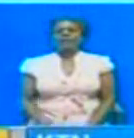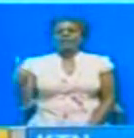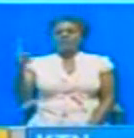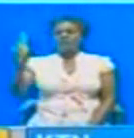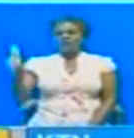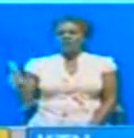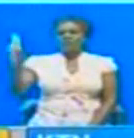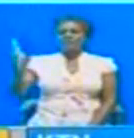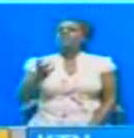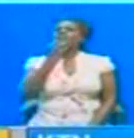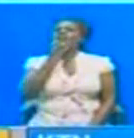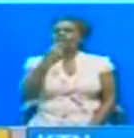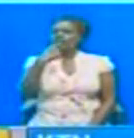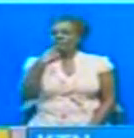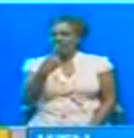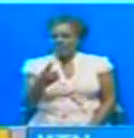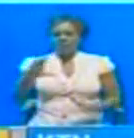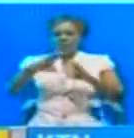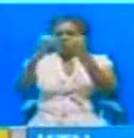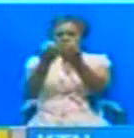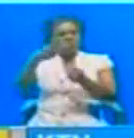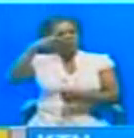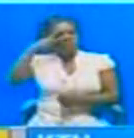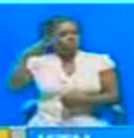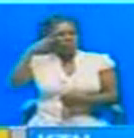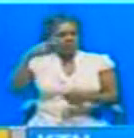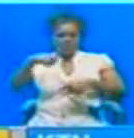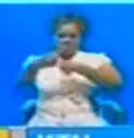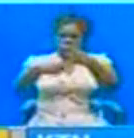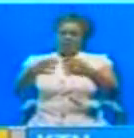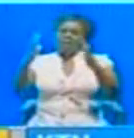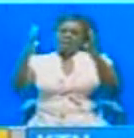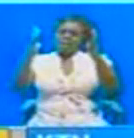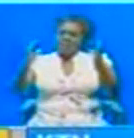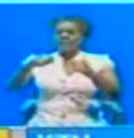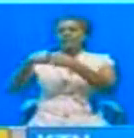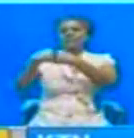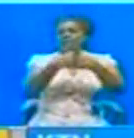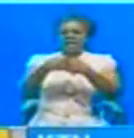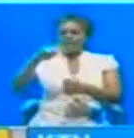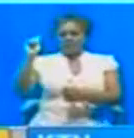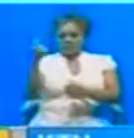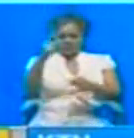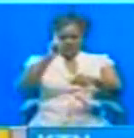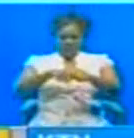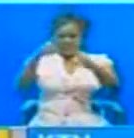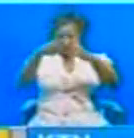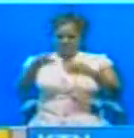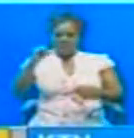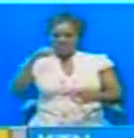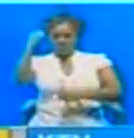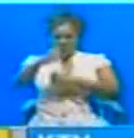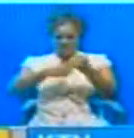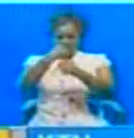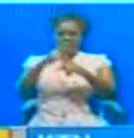President Uhuru Kenyatta says the threat of global terrorism remains Kenya's biggest challenge as we embark on the new year. In his